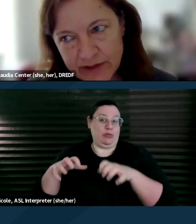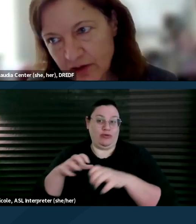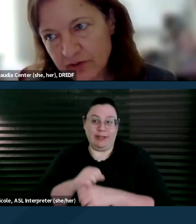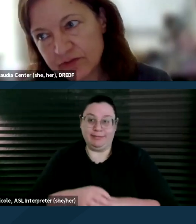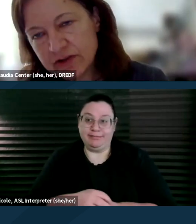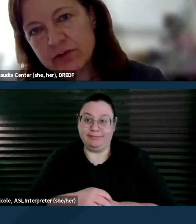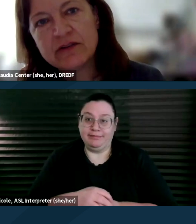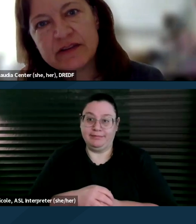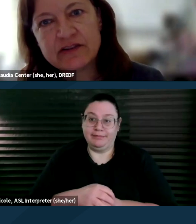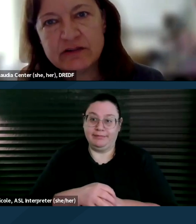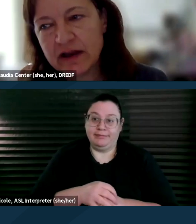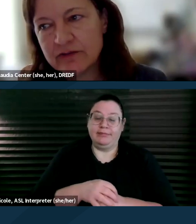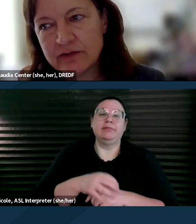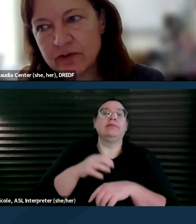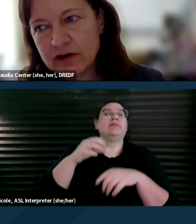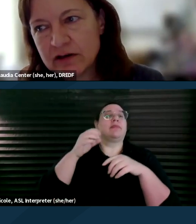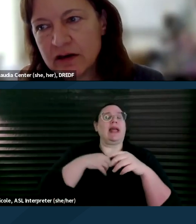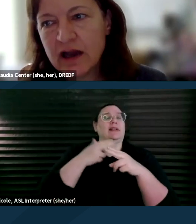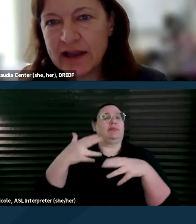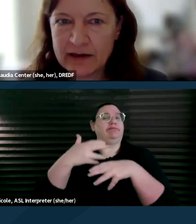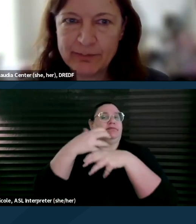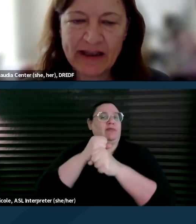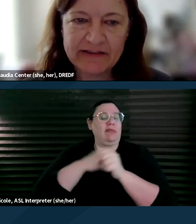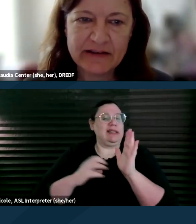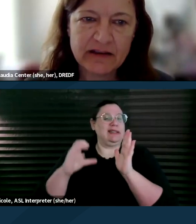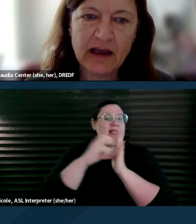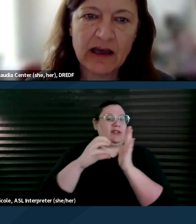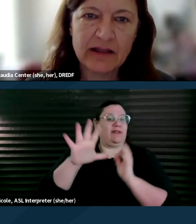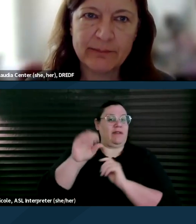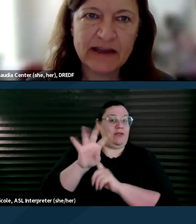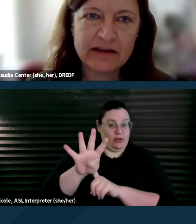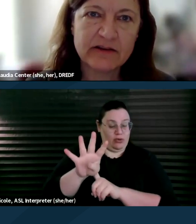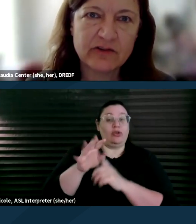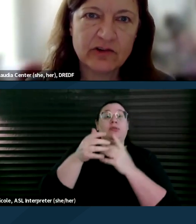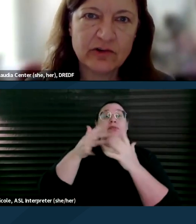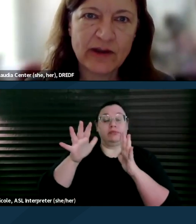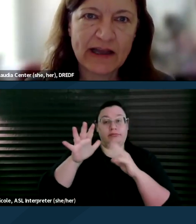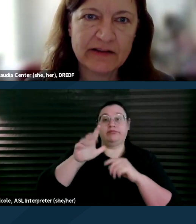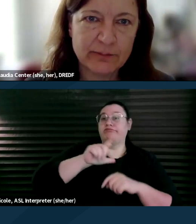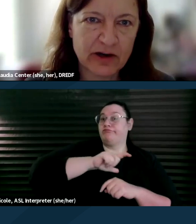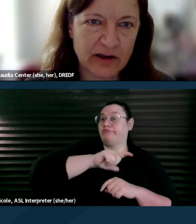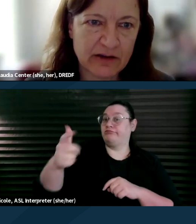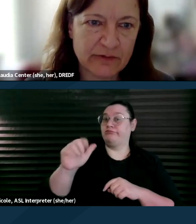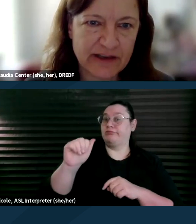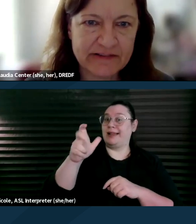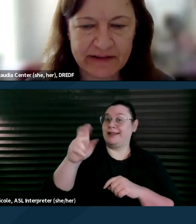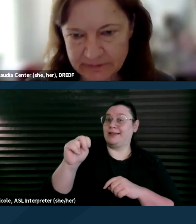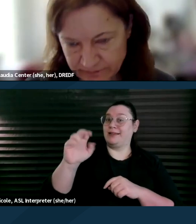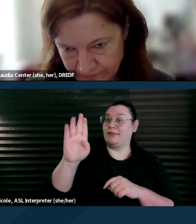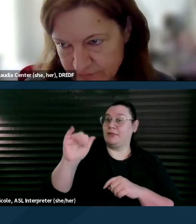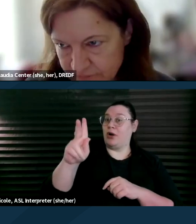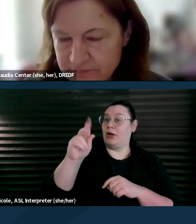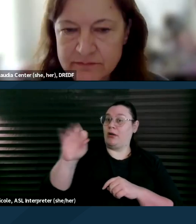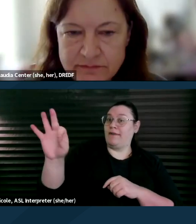my quick overview of Section 504, and I'm passing the mic to Allison Barkoff. Next